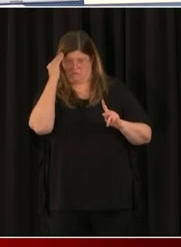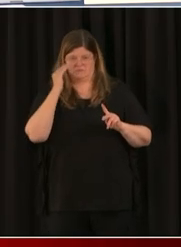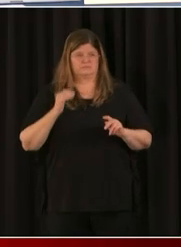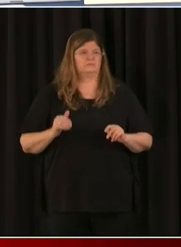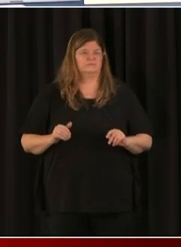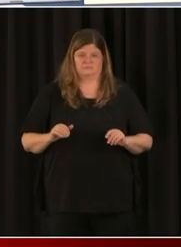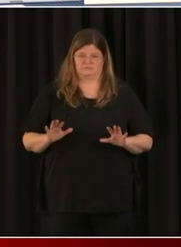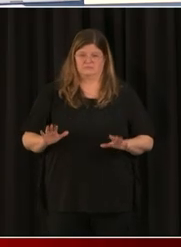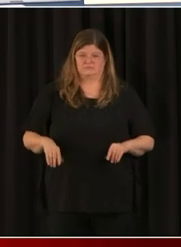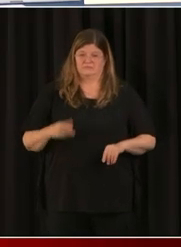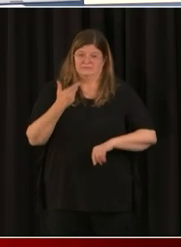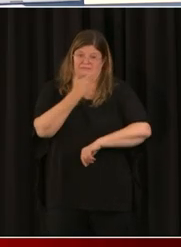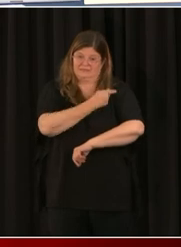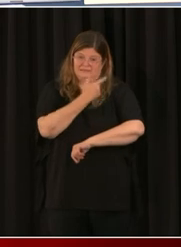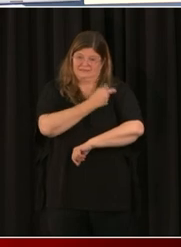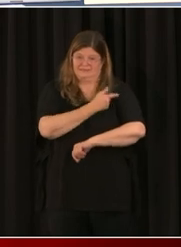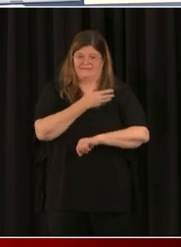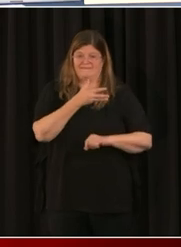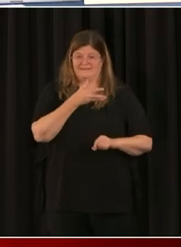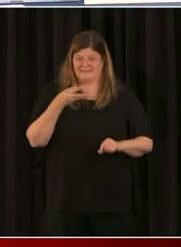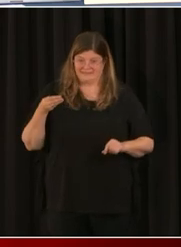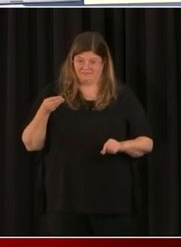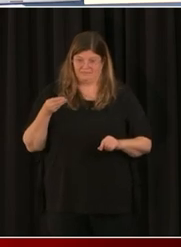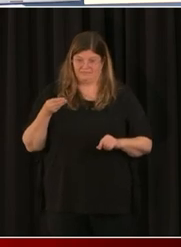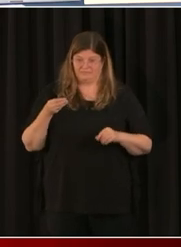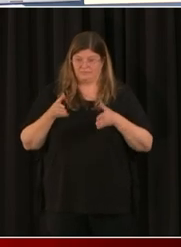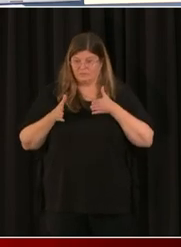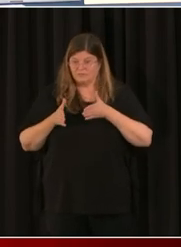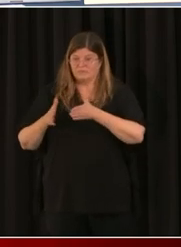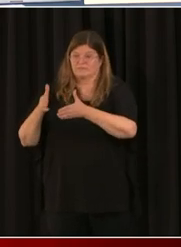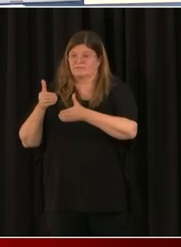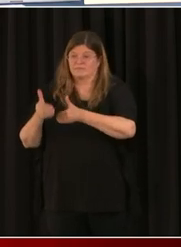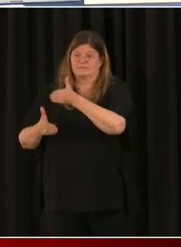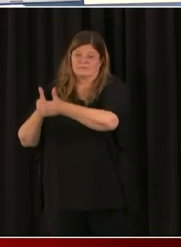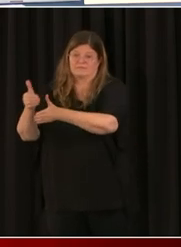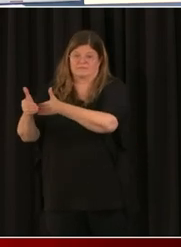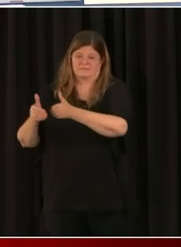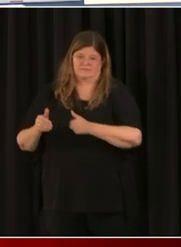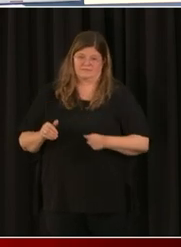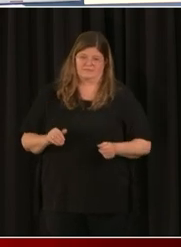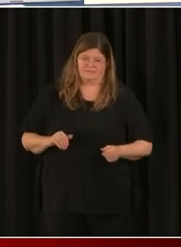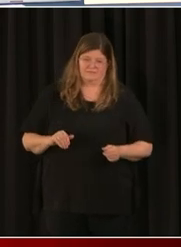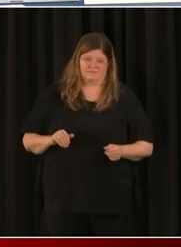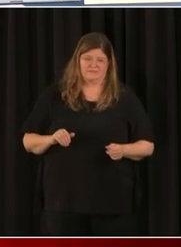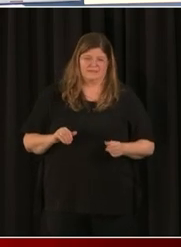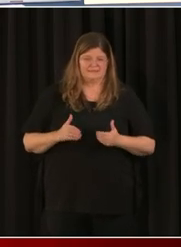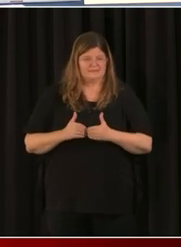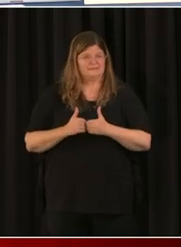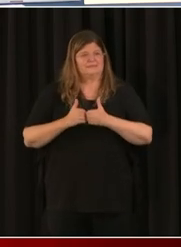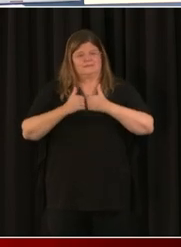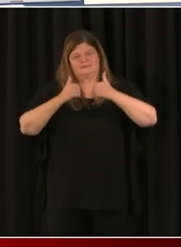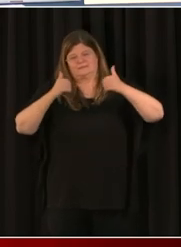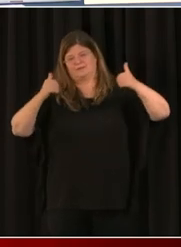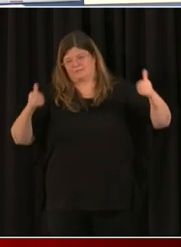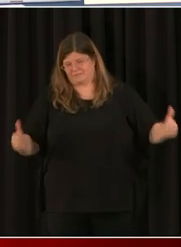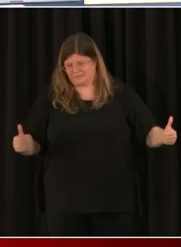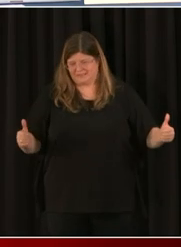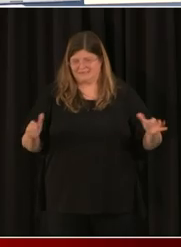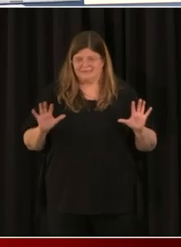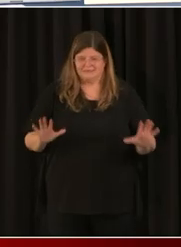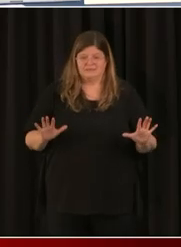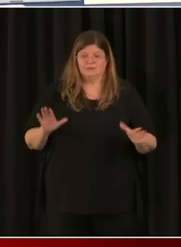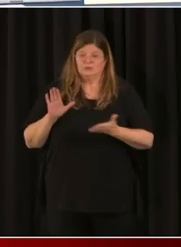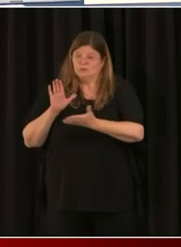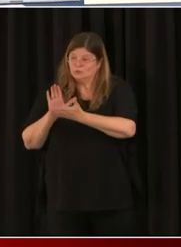about. Vaccination and the road that we are on and this trip that we are taking with vaccination gets us to a place where we